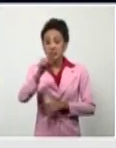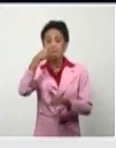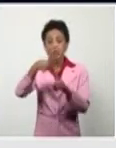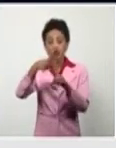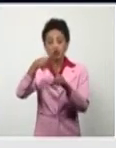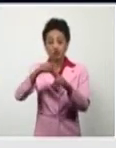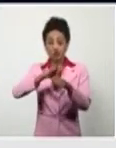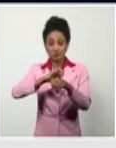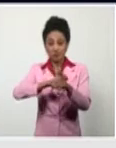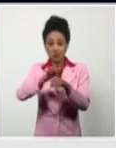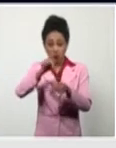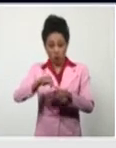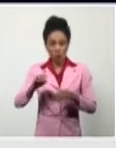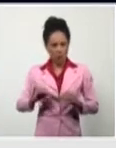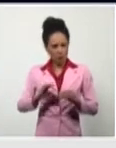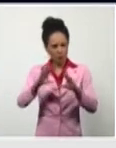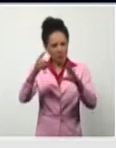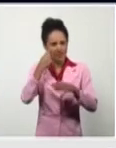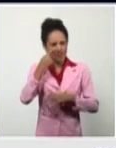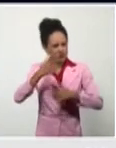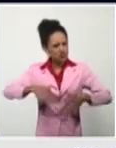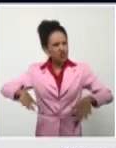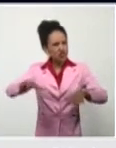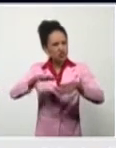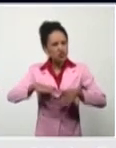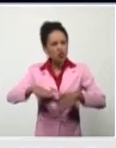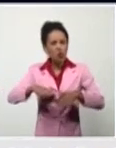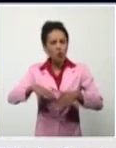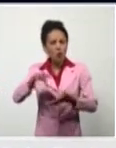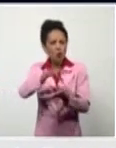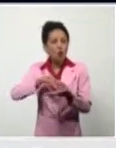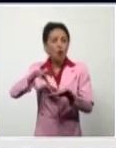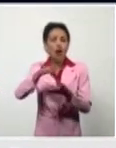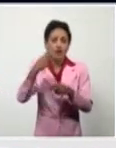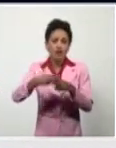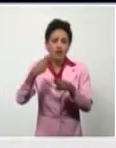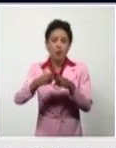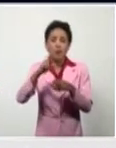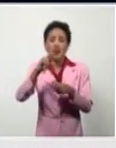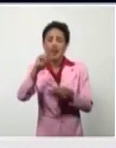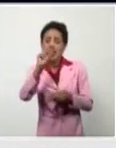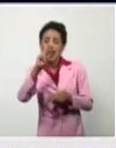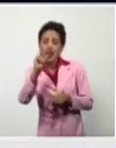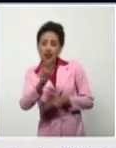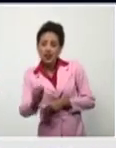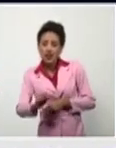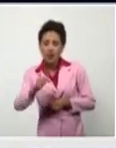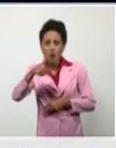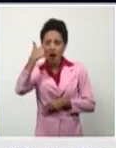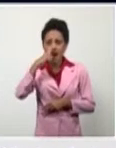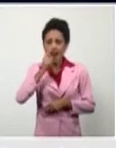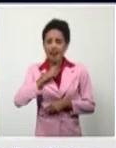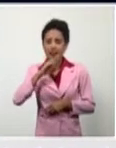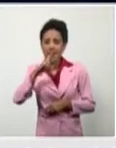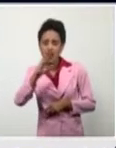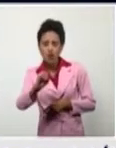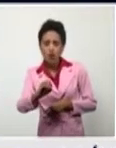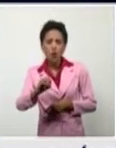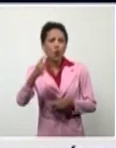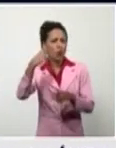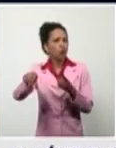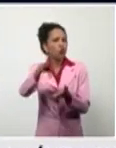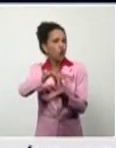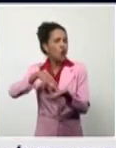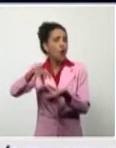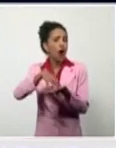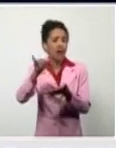465,166 confirmed cases. And this morning we were seeing the situation in Rio de Janeiro and the situation in the favelas. And